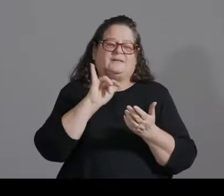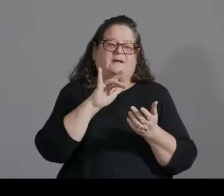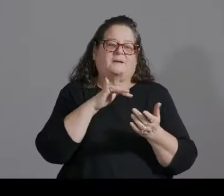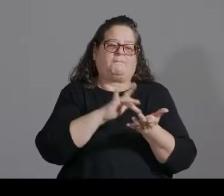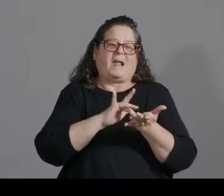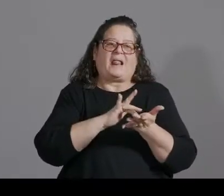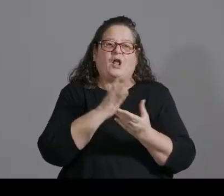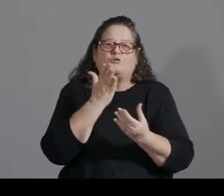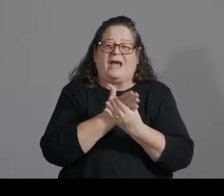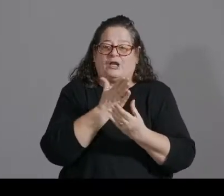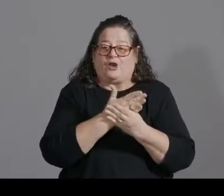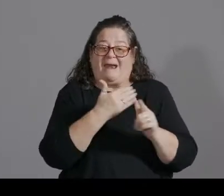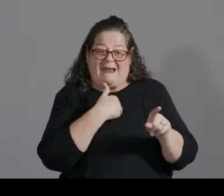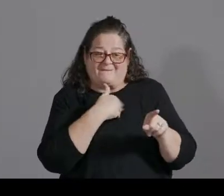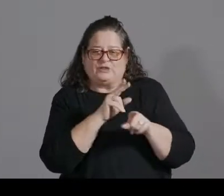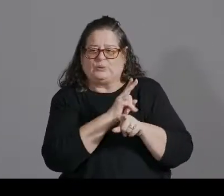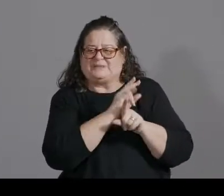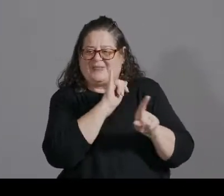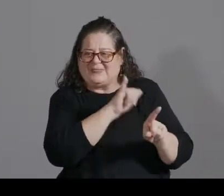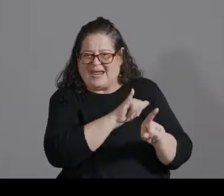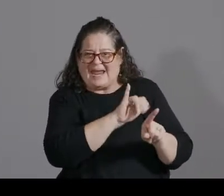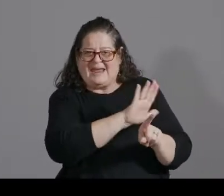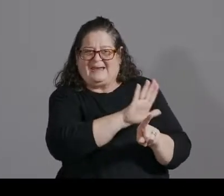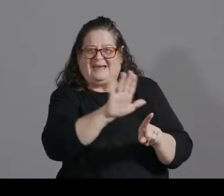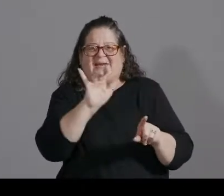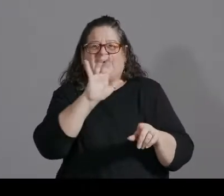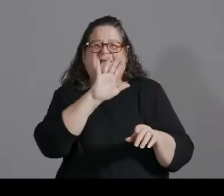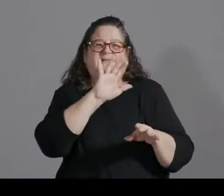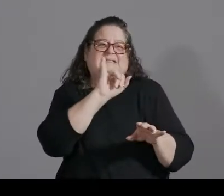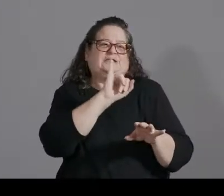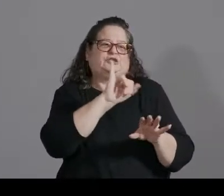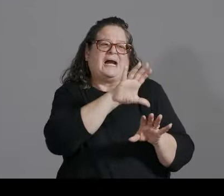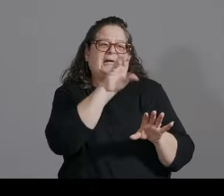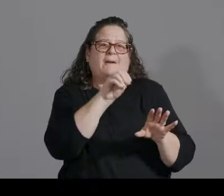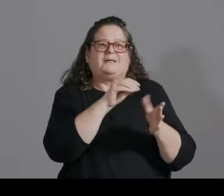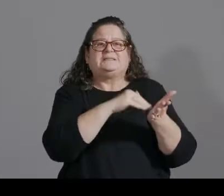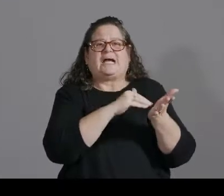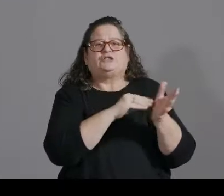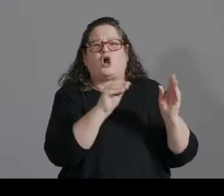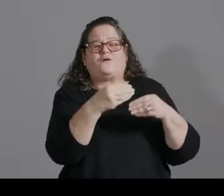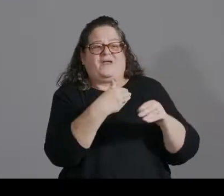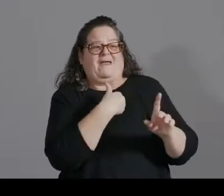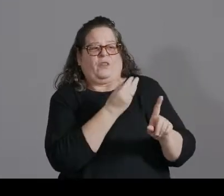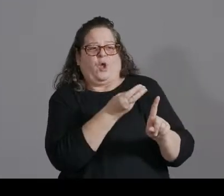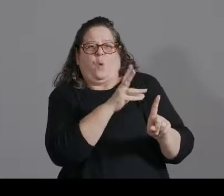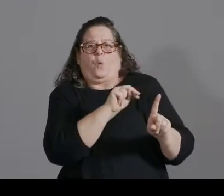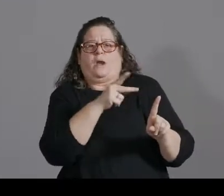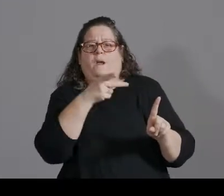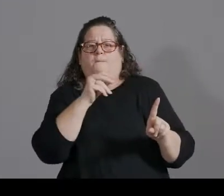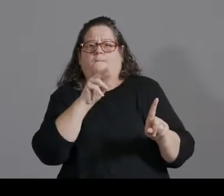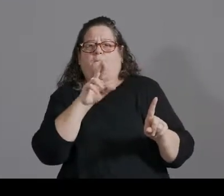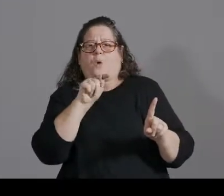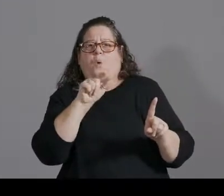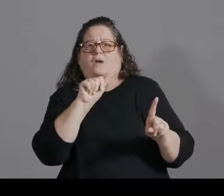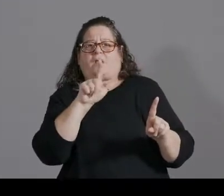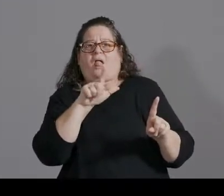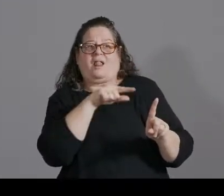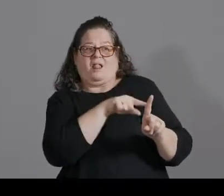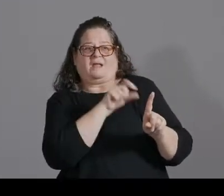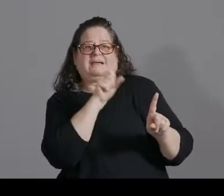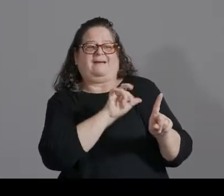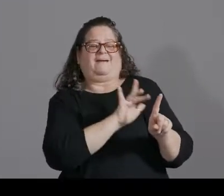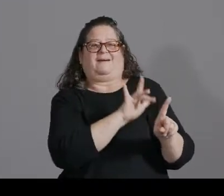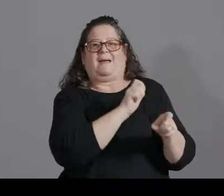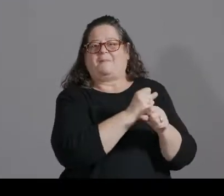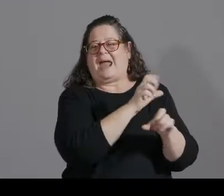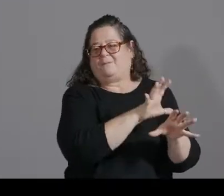on and will have their own independent registration link. So make sure that when you pick that site that you select the vaccination site